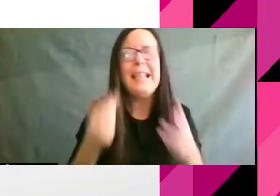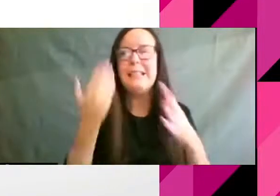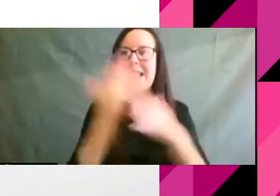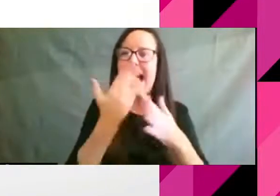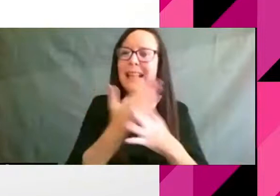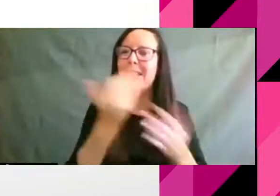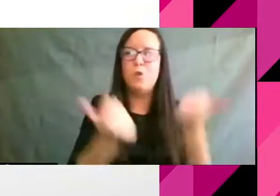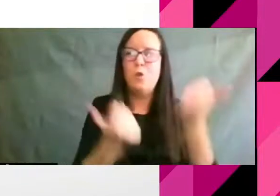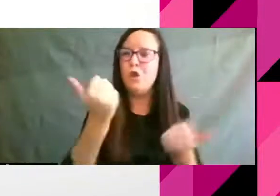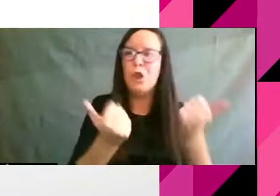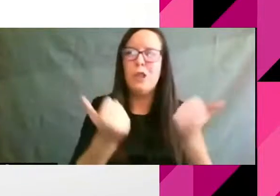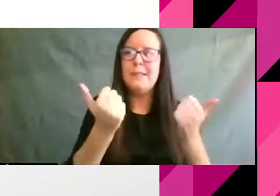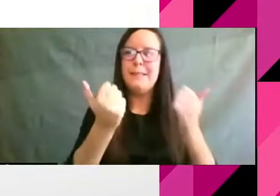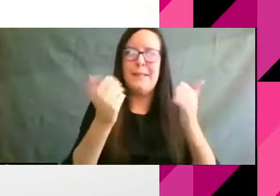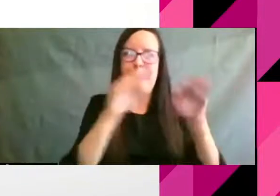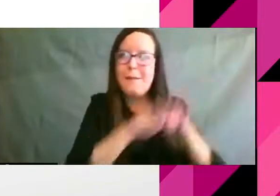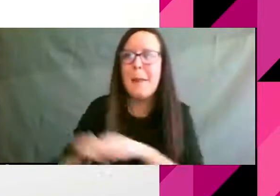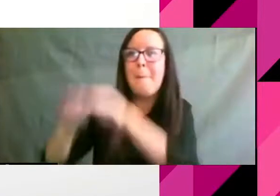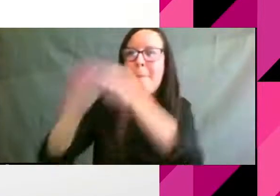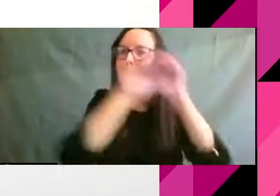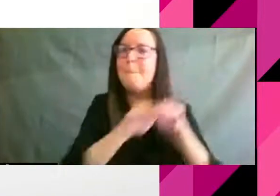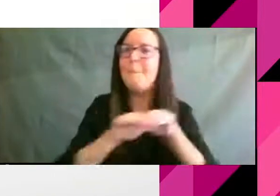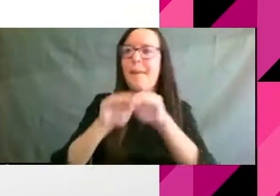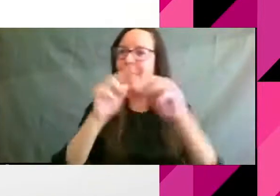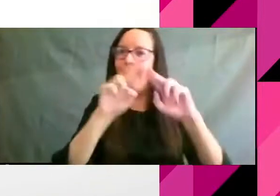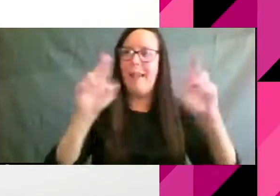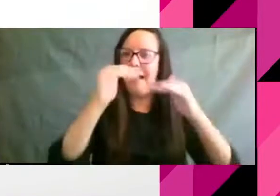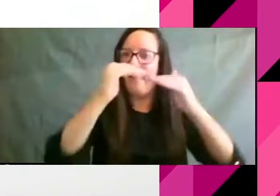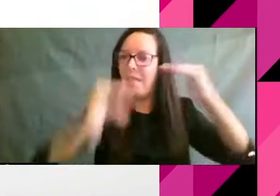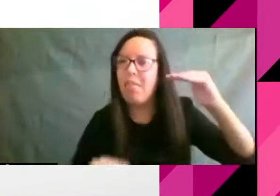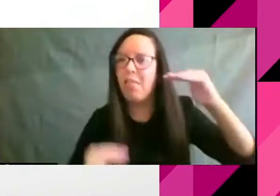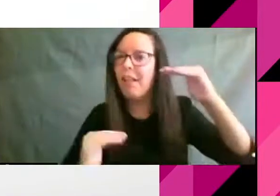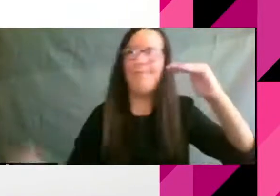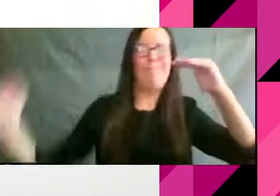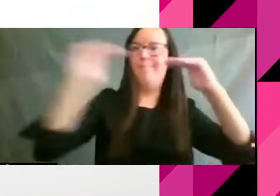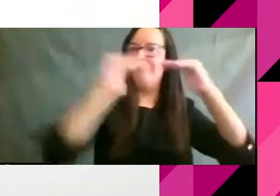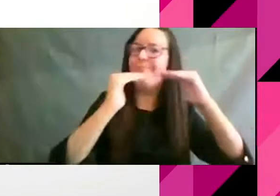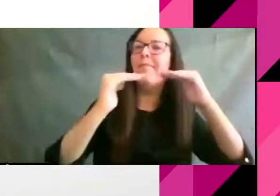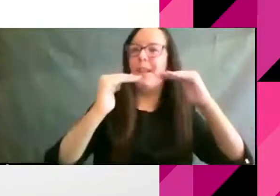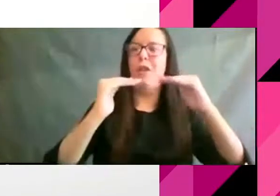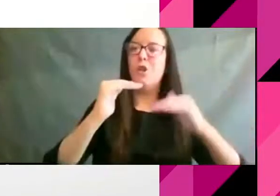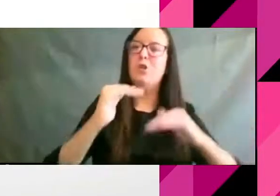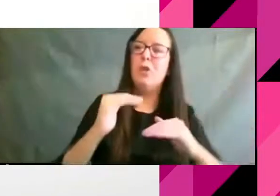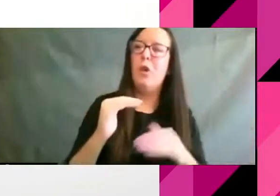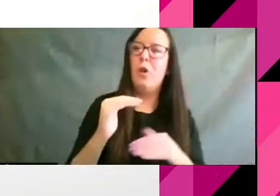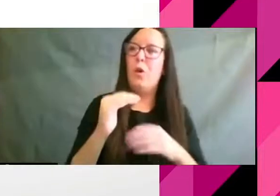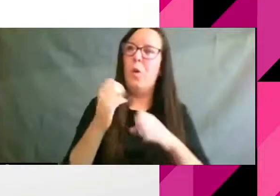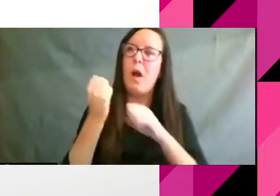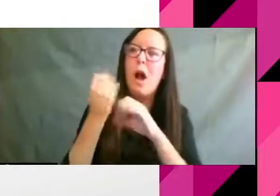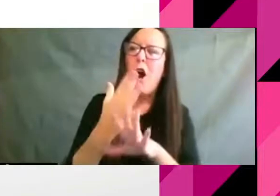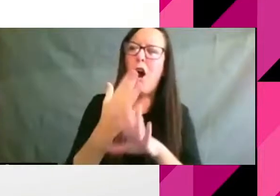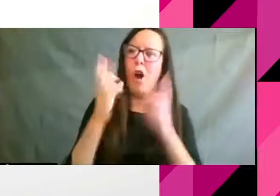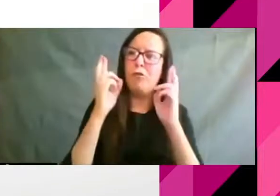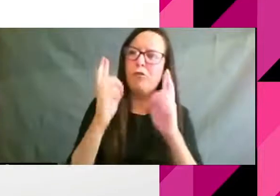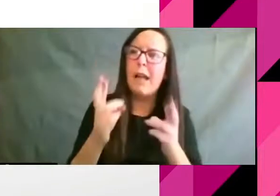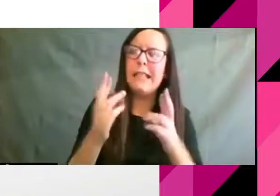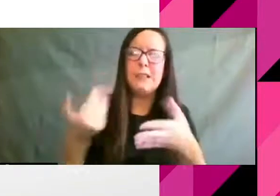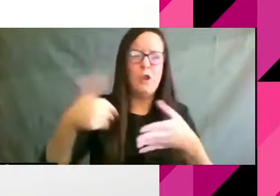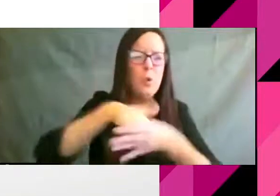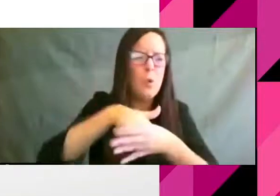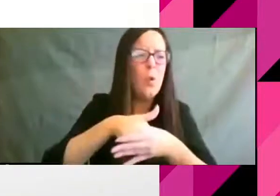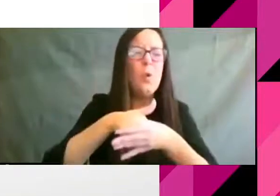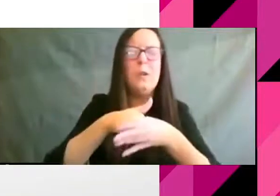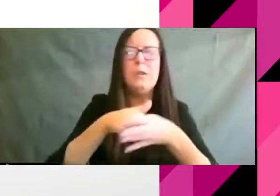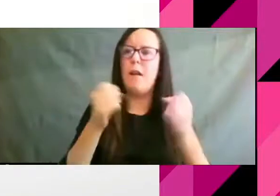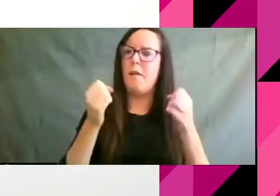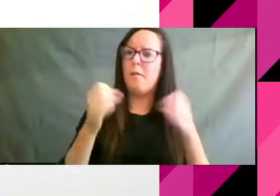basis with others for persons with disabilities. Access to justice is an all-encompassing right. It includes, of course,